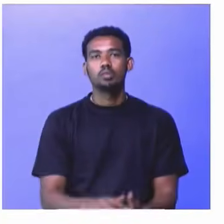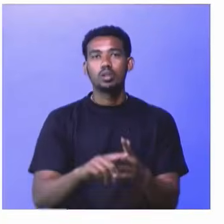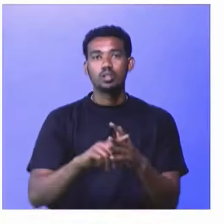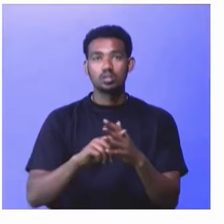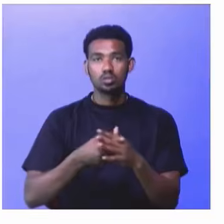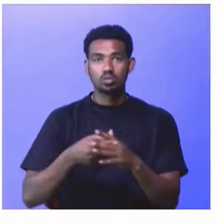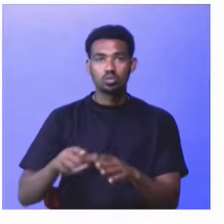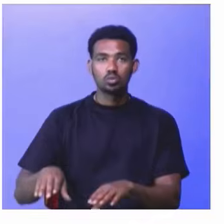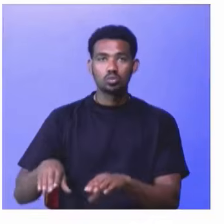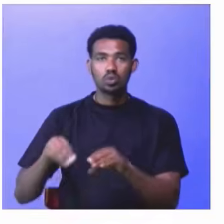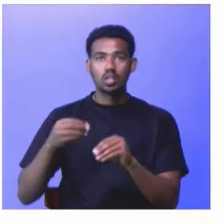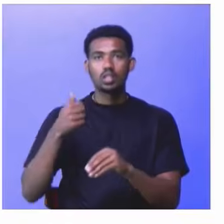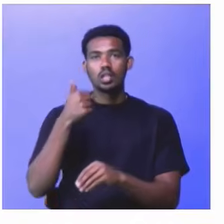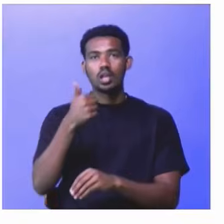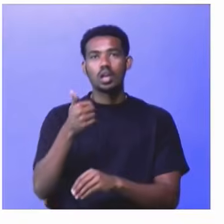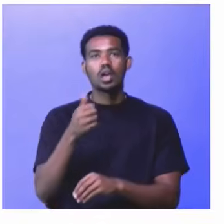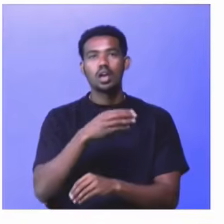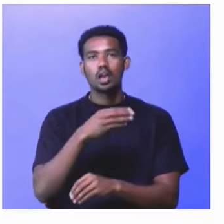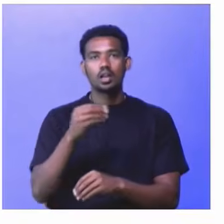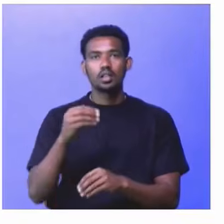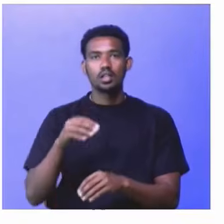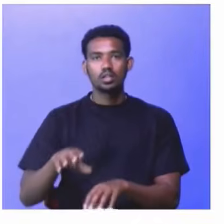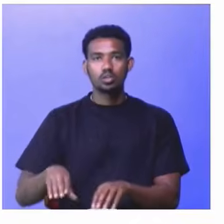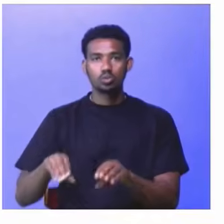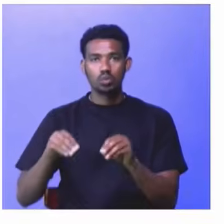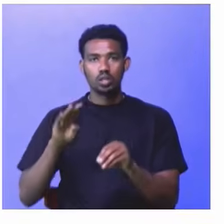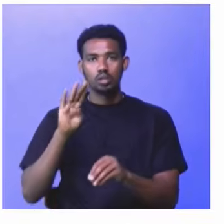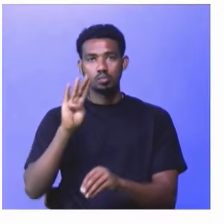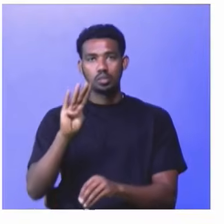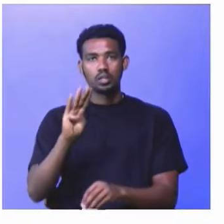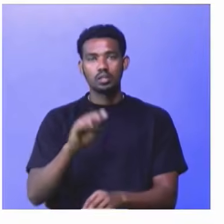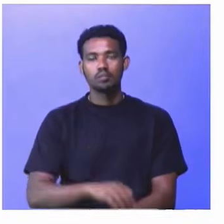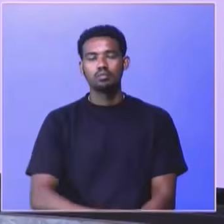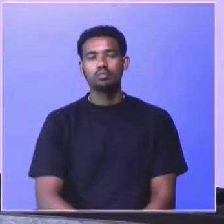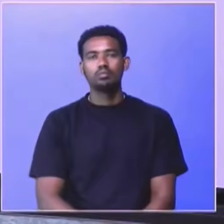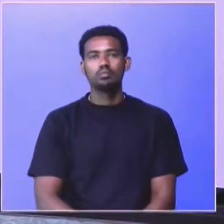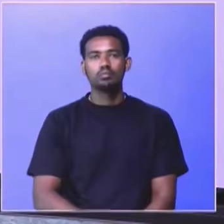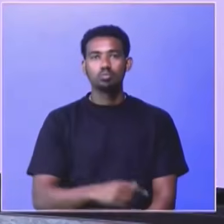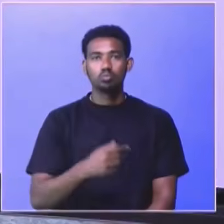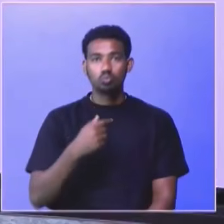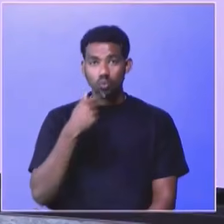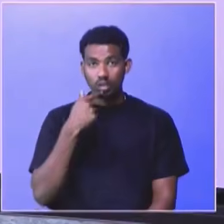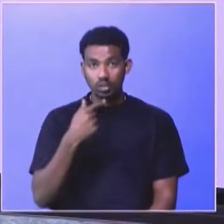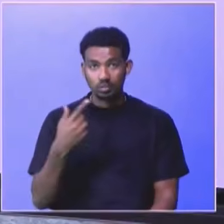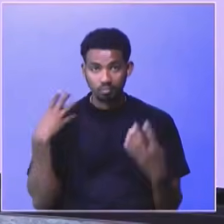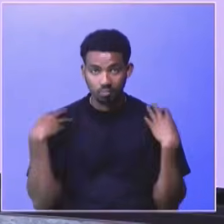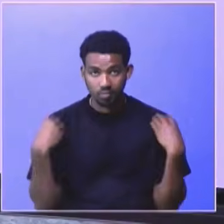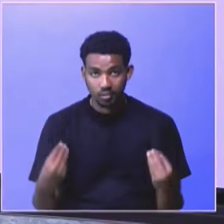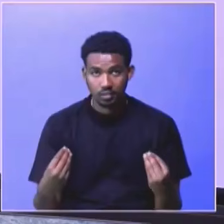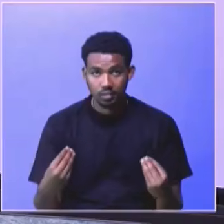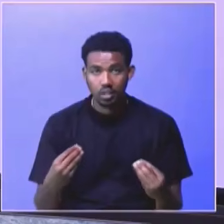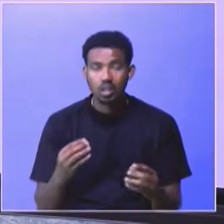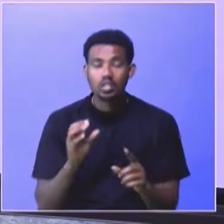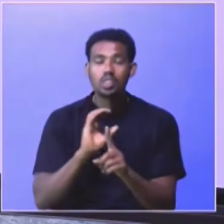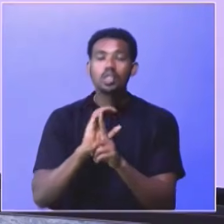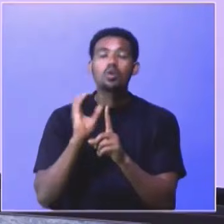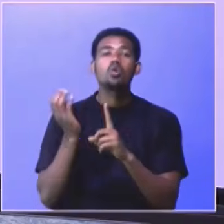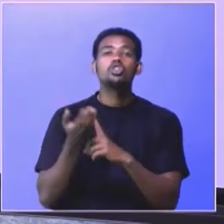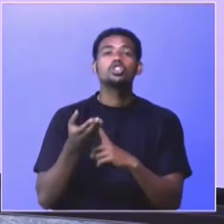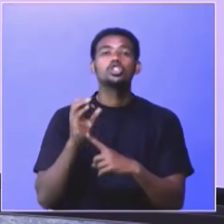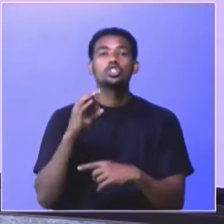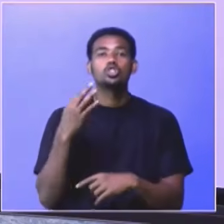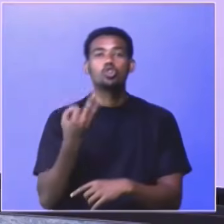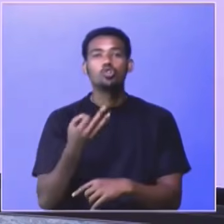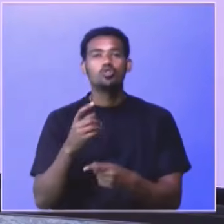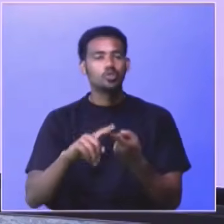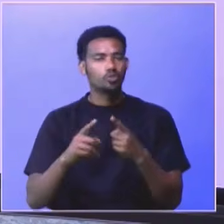and student B. So when we come to greeting, we can ask even the condition of your friend,